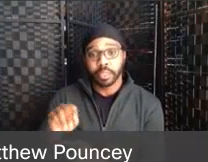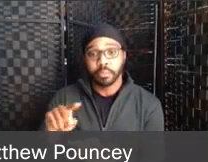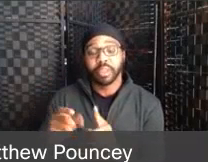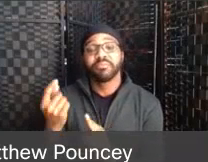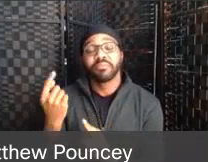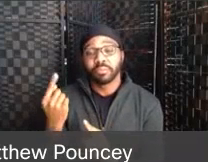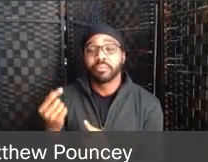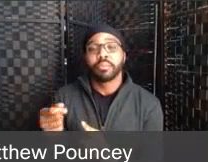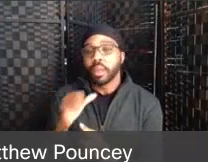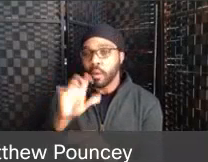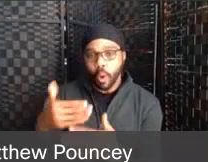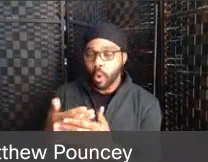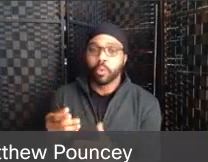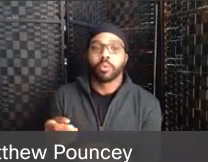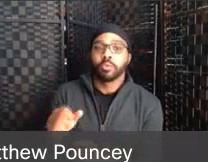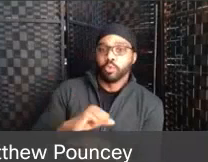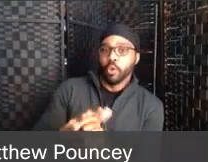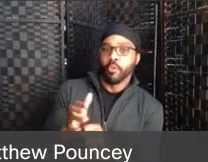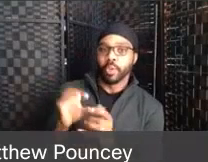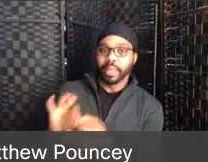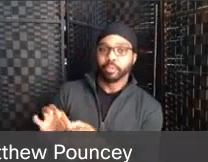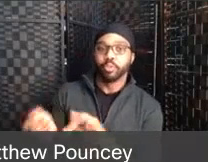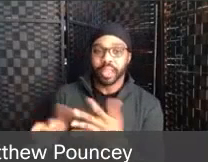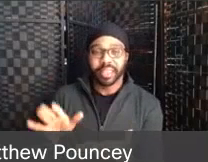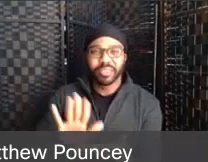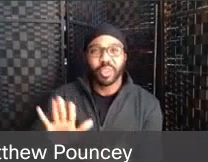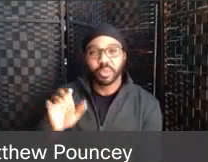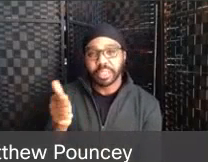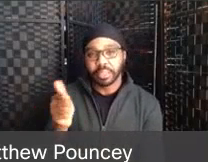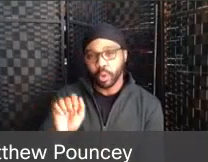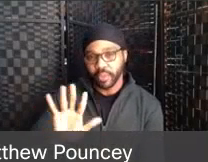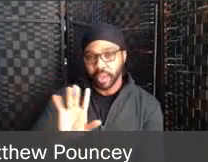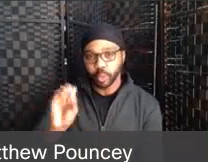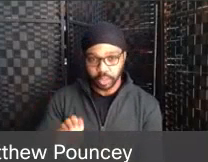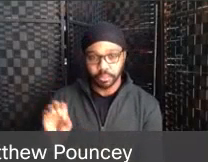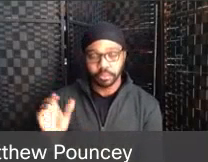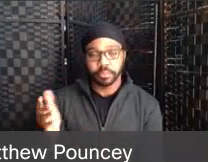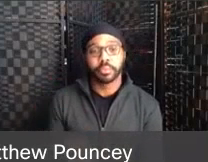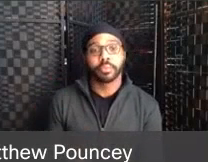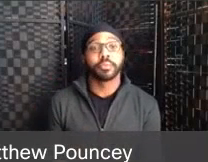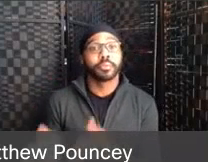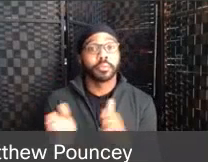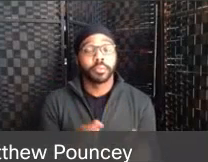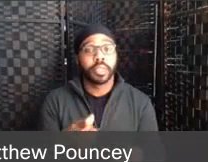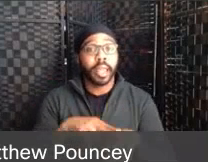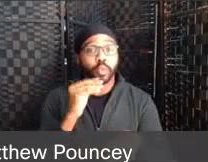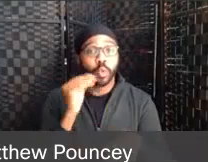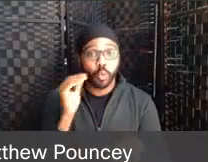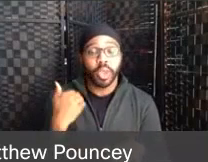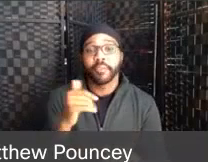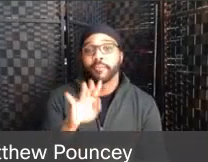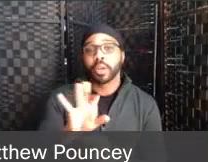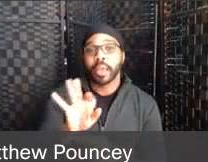COVID deaths, so that's about 10.5%. In natural homes, we have had 49 people